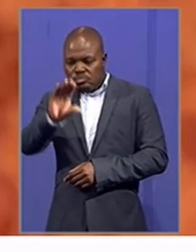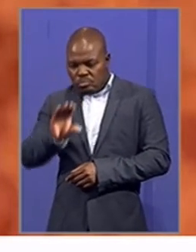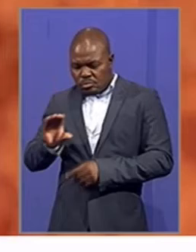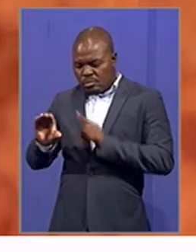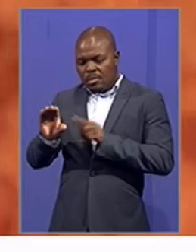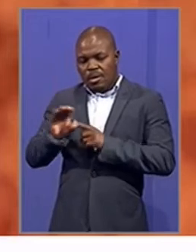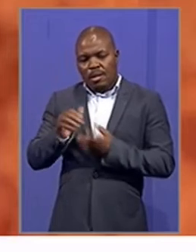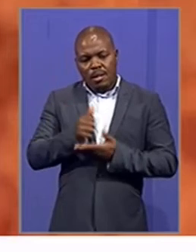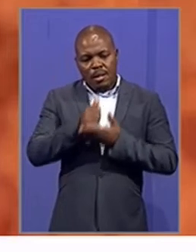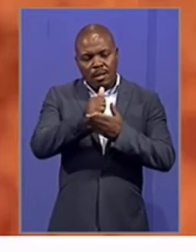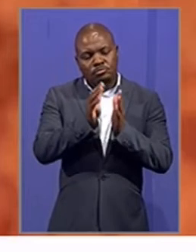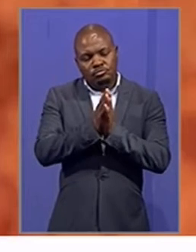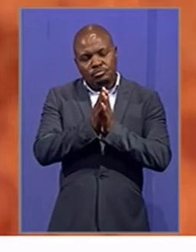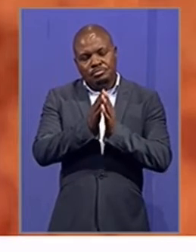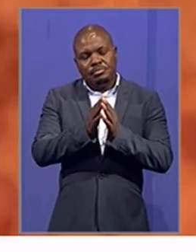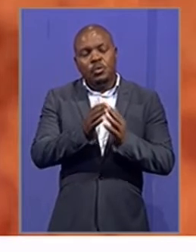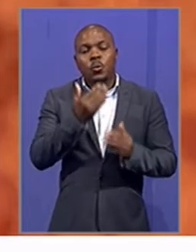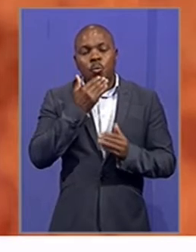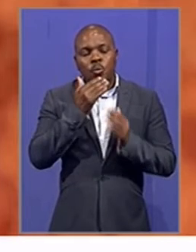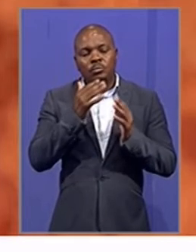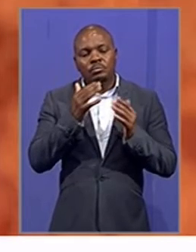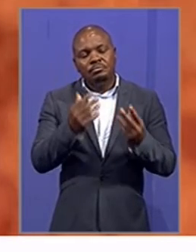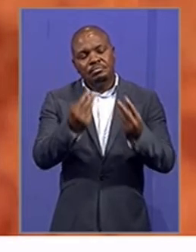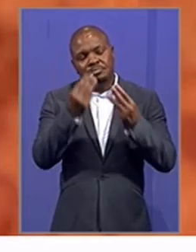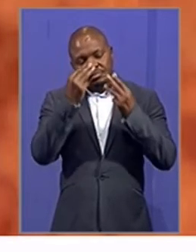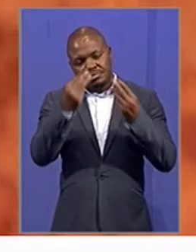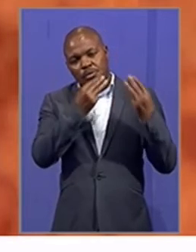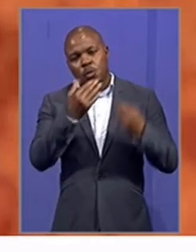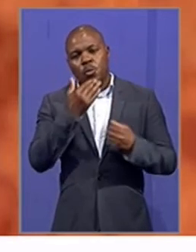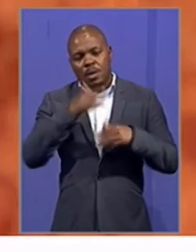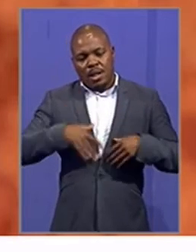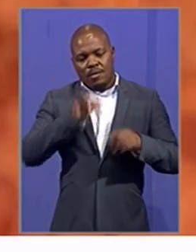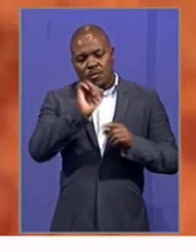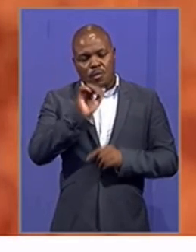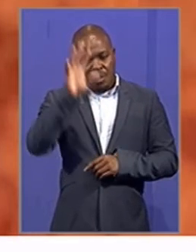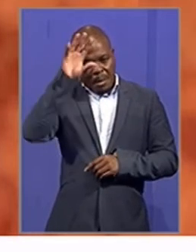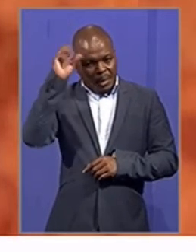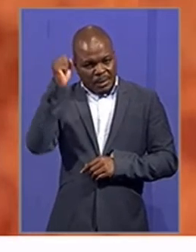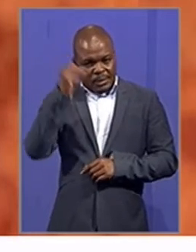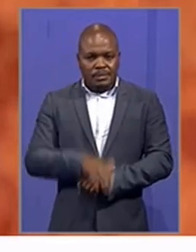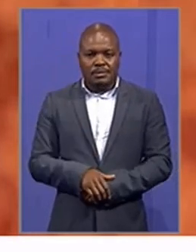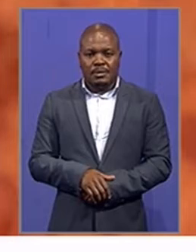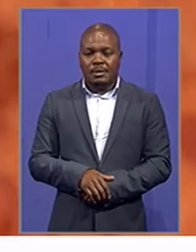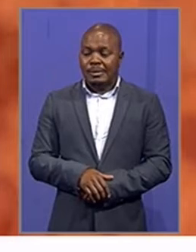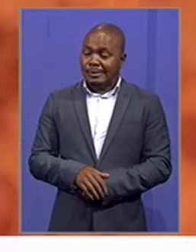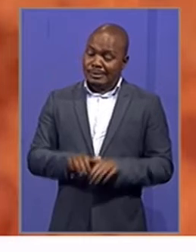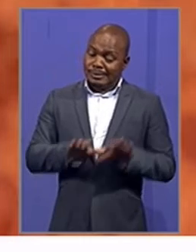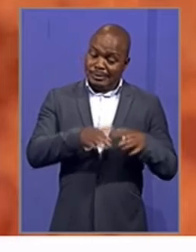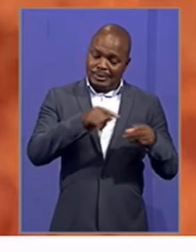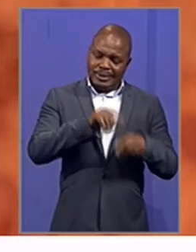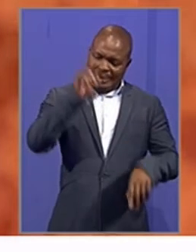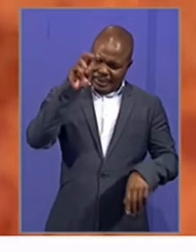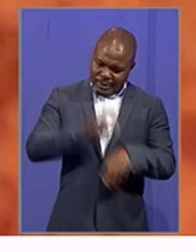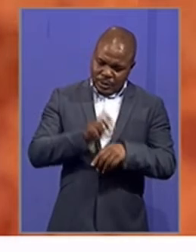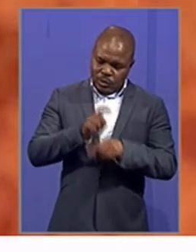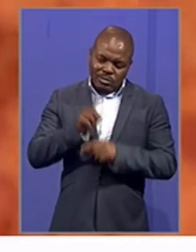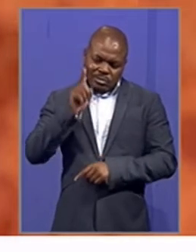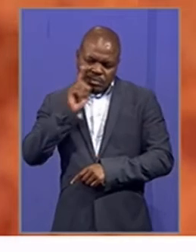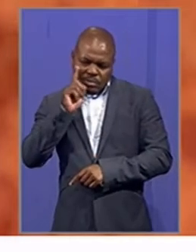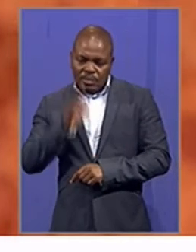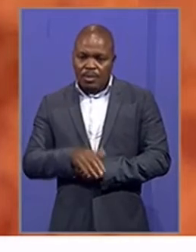ferry mourners to the memorial service of Miss Winnie Matikizela Mandela. The party should also be seized with whether the